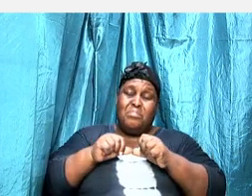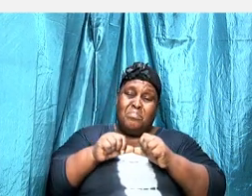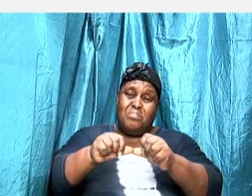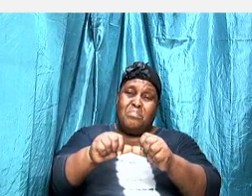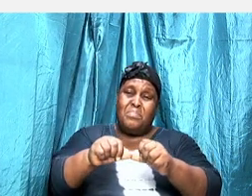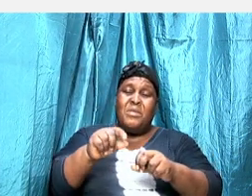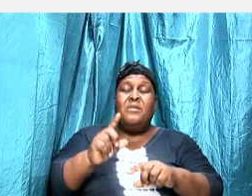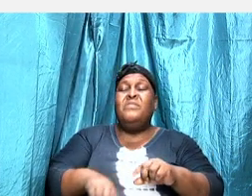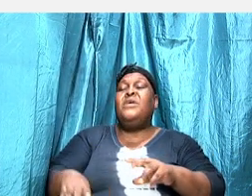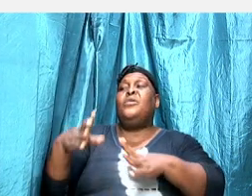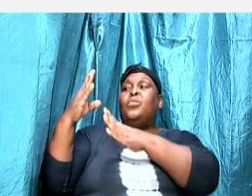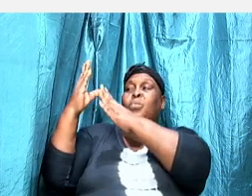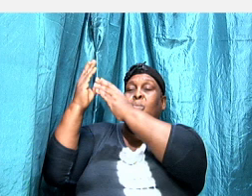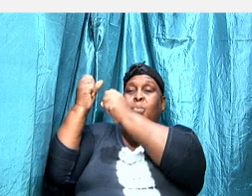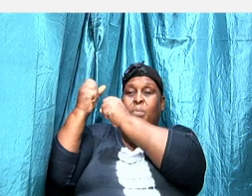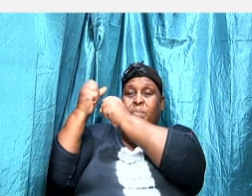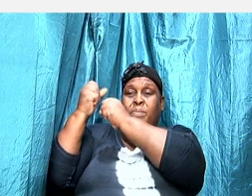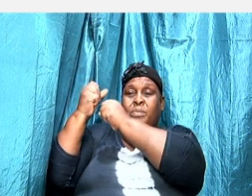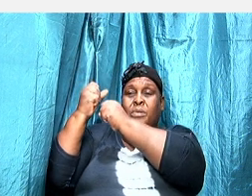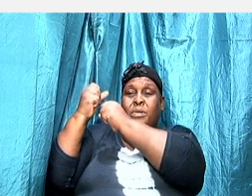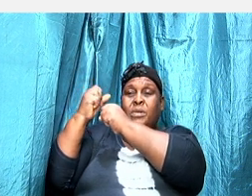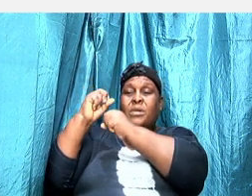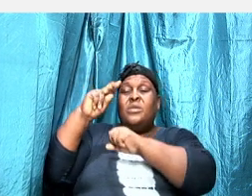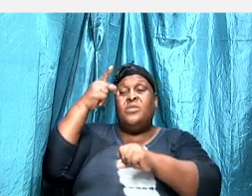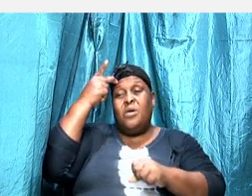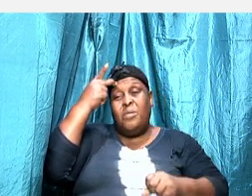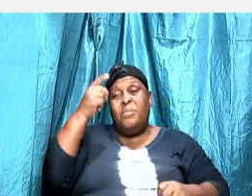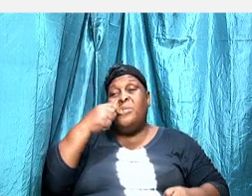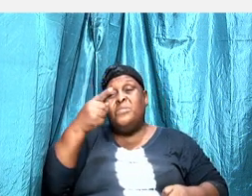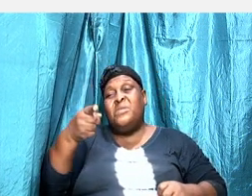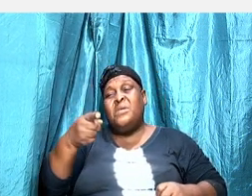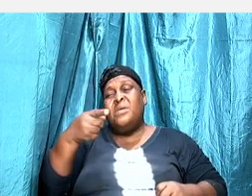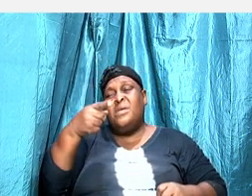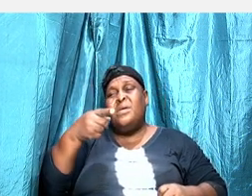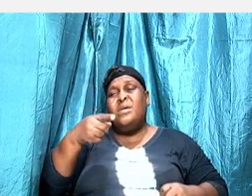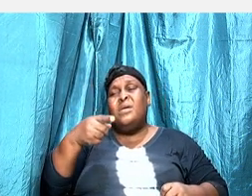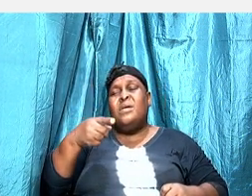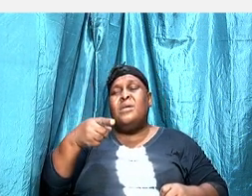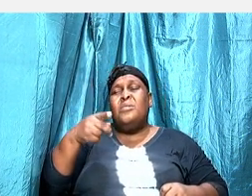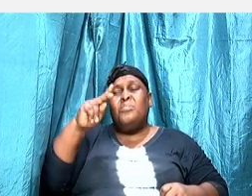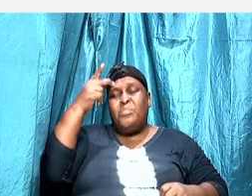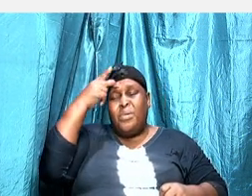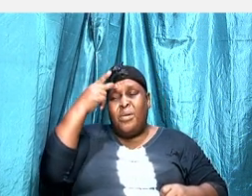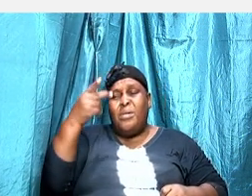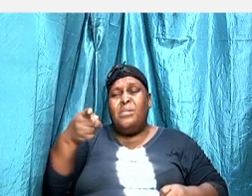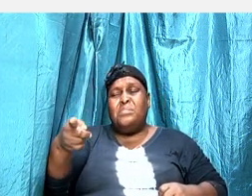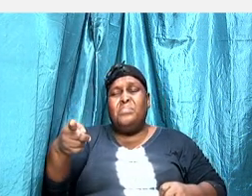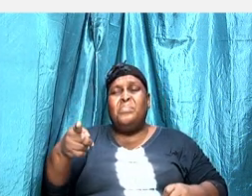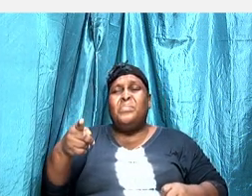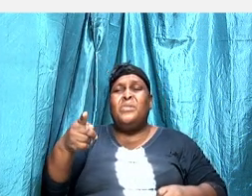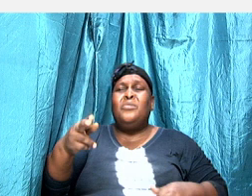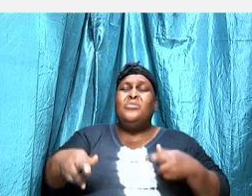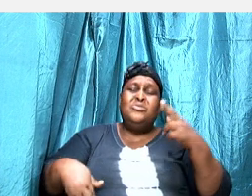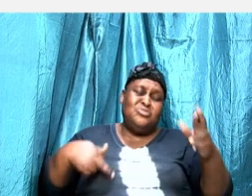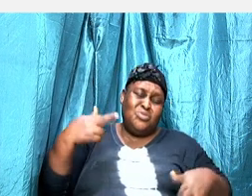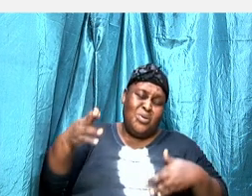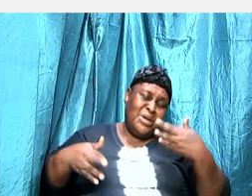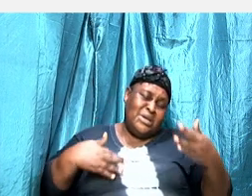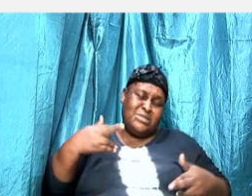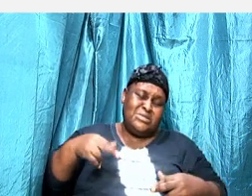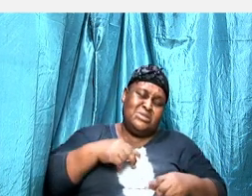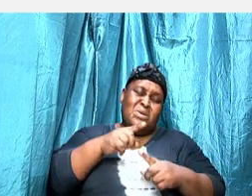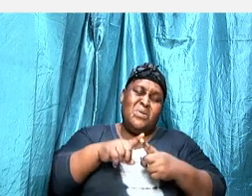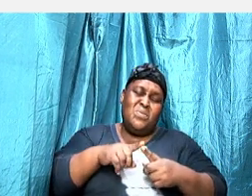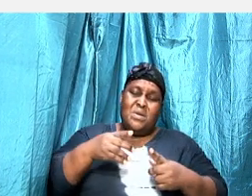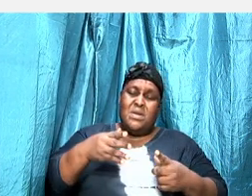hope. So Paul is saying he glories in tribulation, or he rejoices when